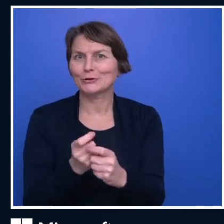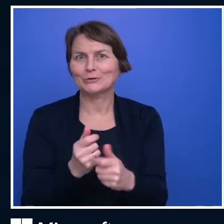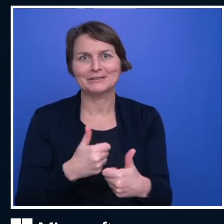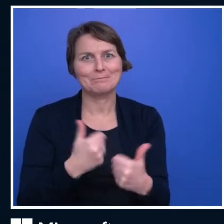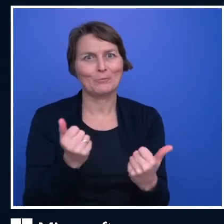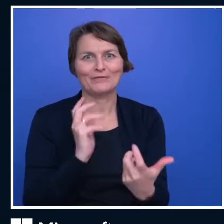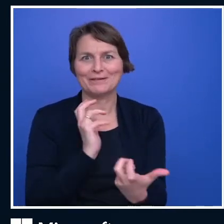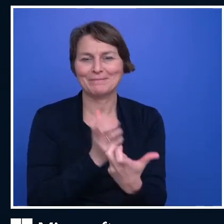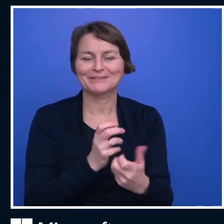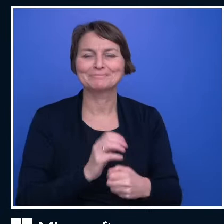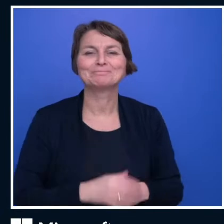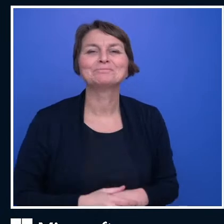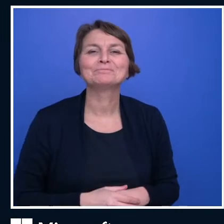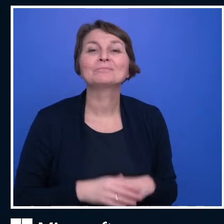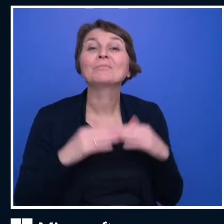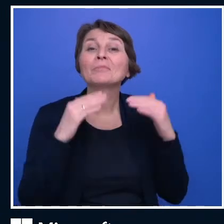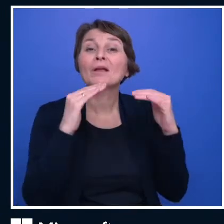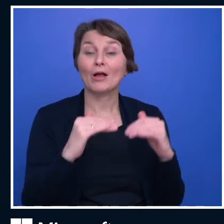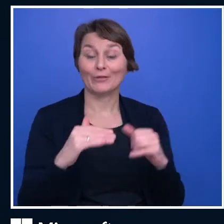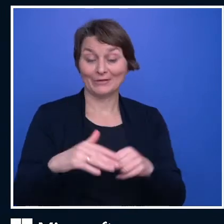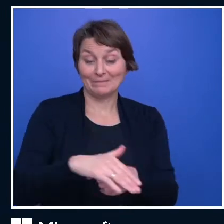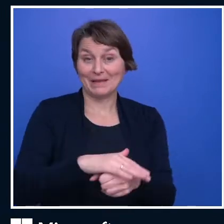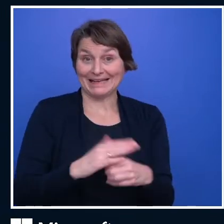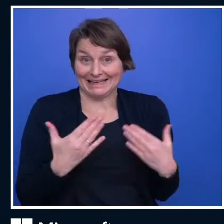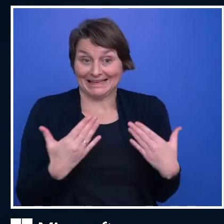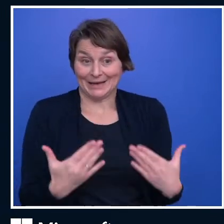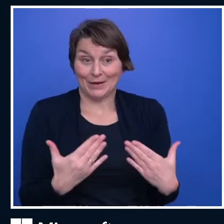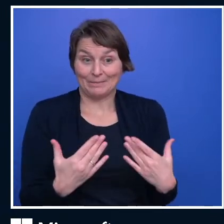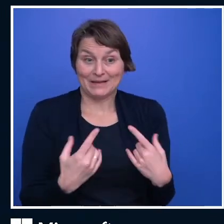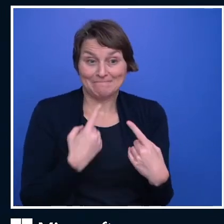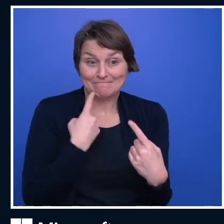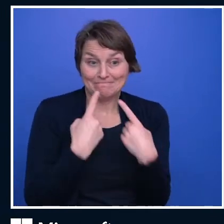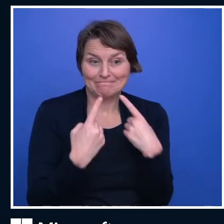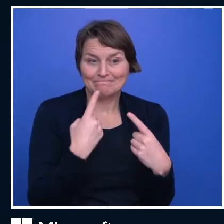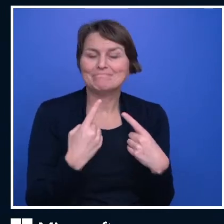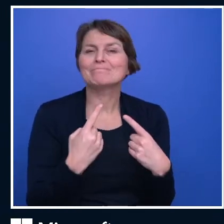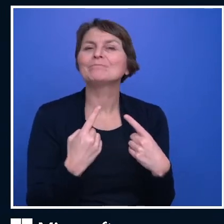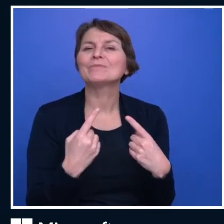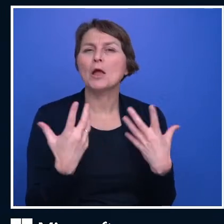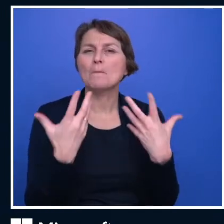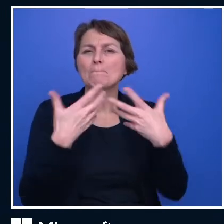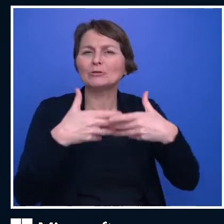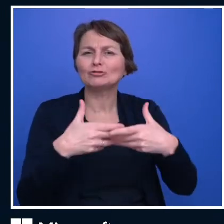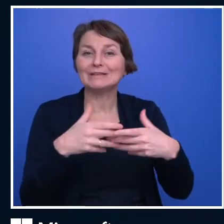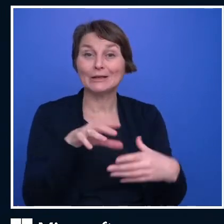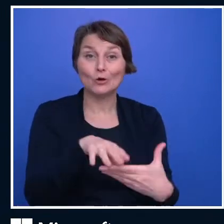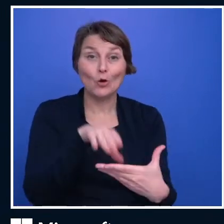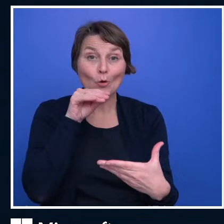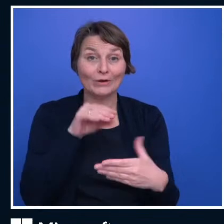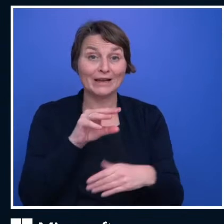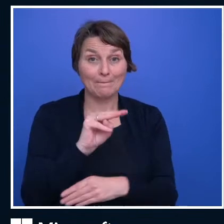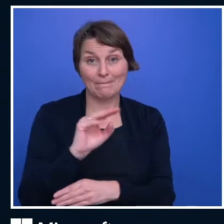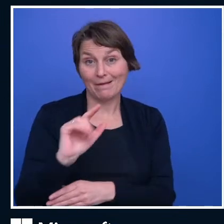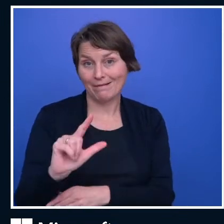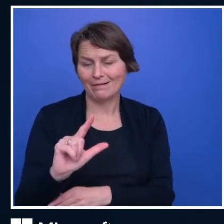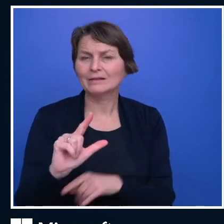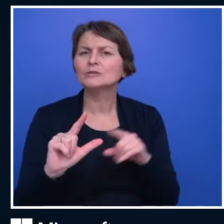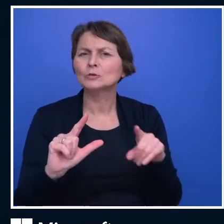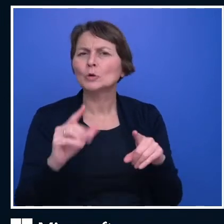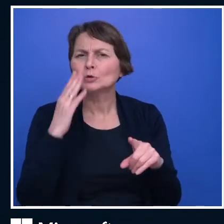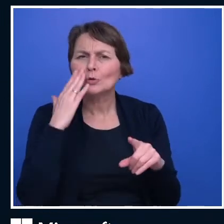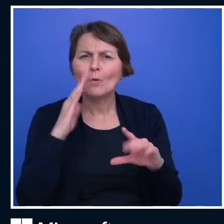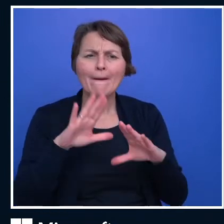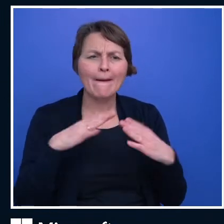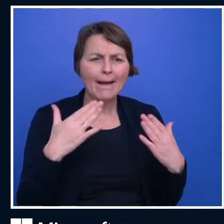talk about, which I'm currently working on, is quantum machine learning. So we know about quantum computing and how the paradigm of